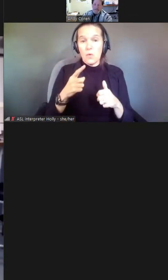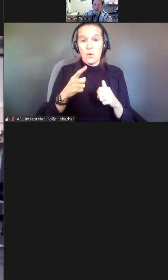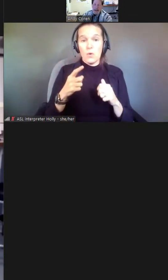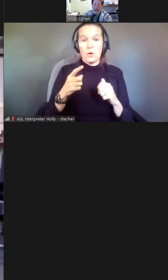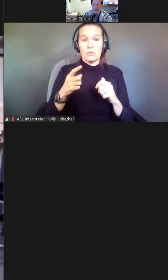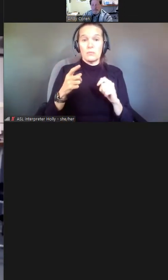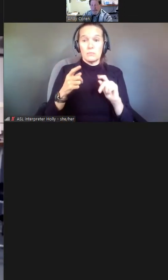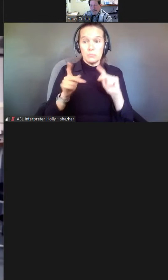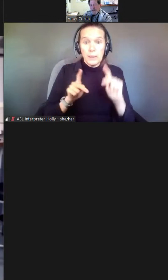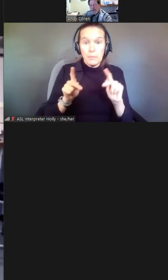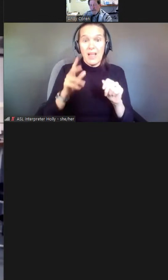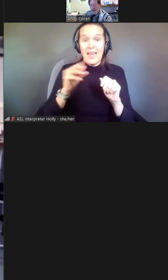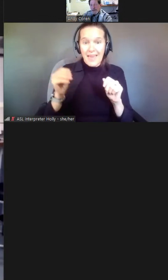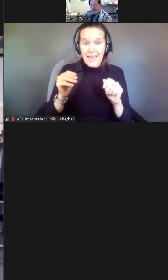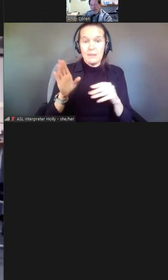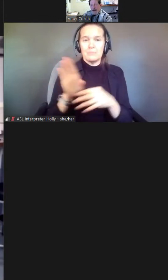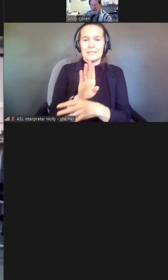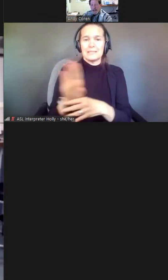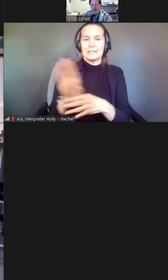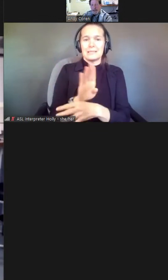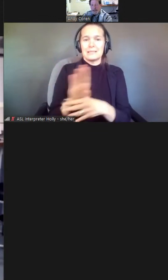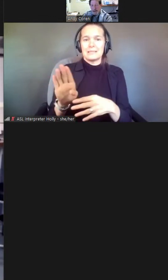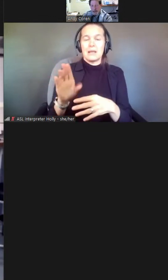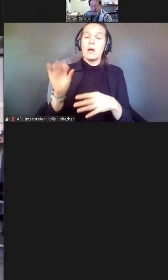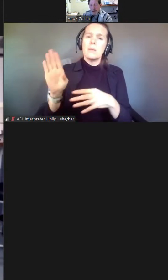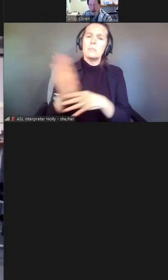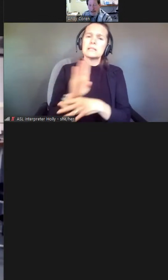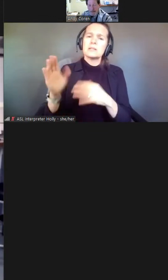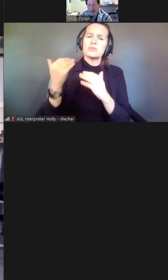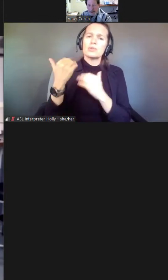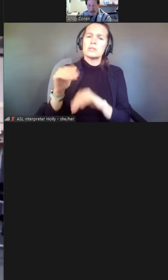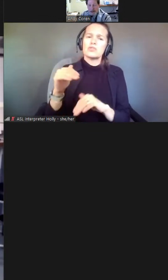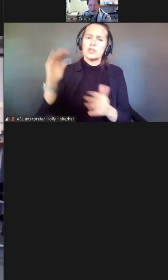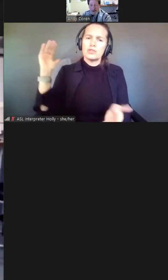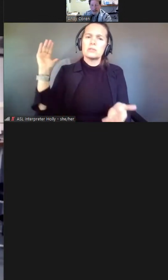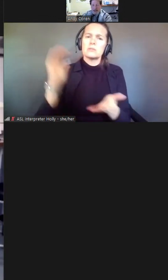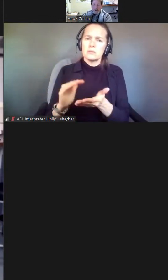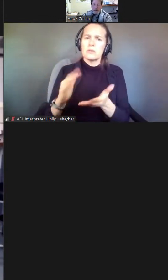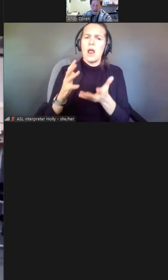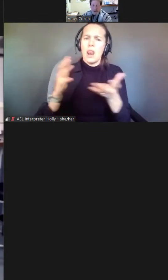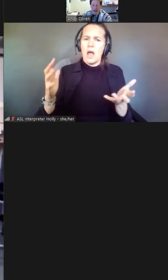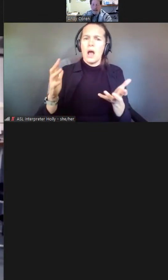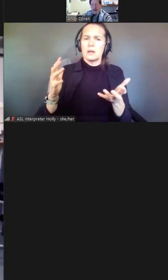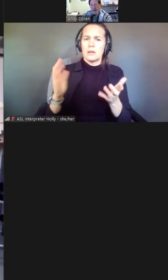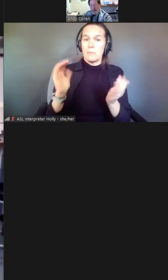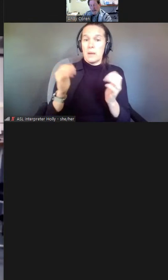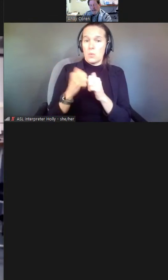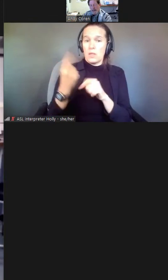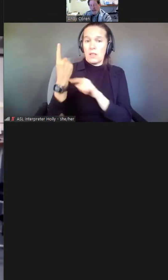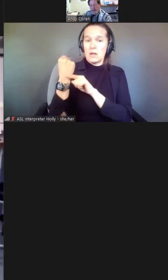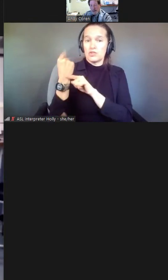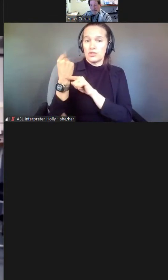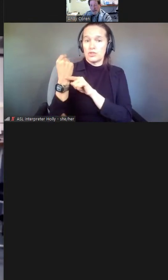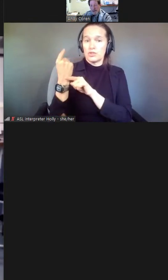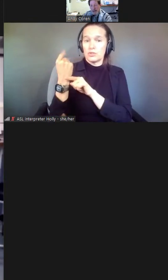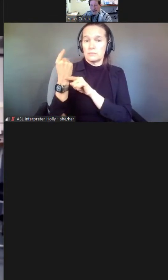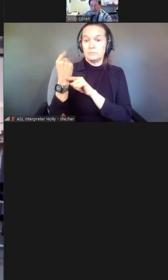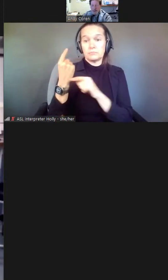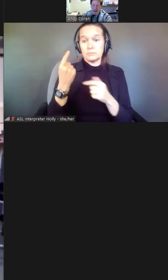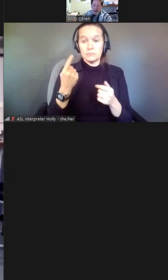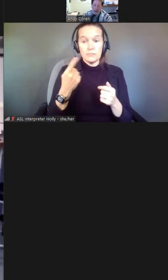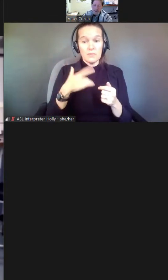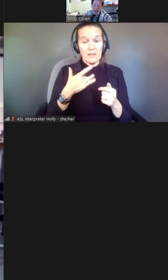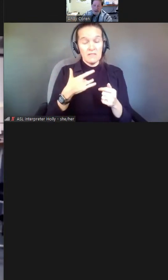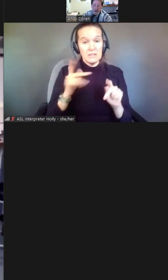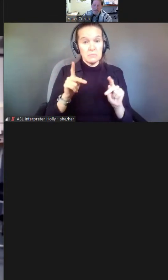as well. The business restrictions have decreased quite a bit since a year ago. And I think that should be appreciated